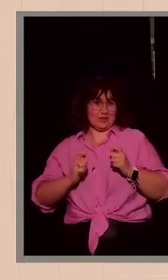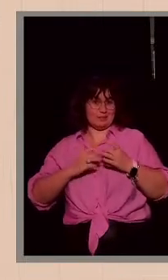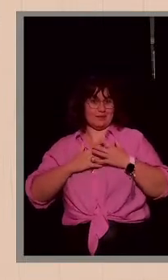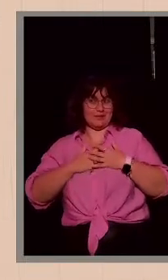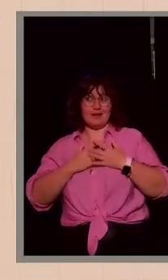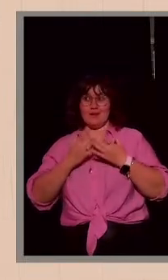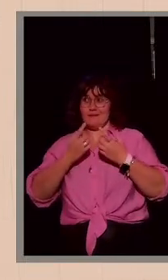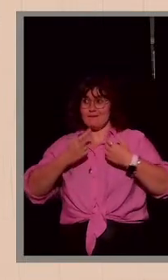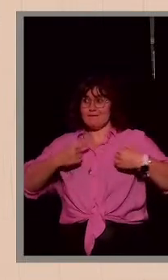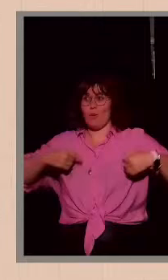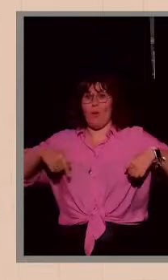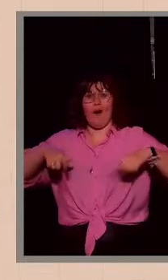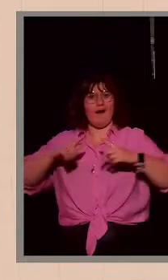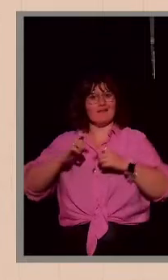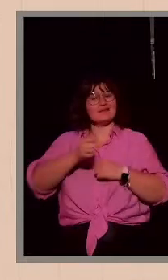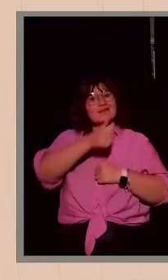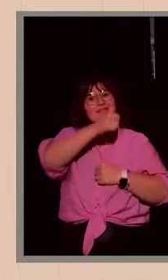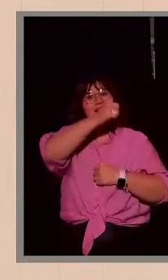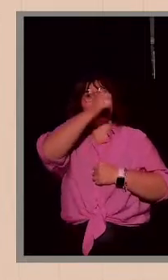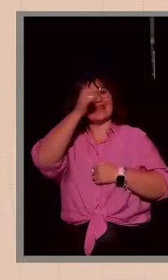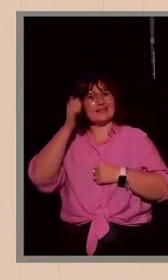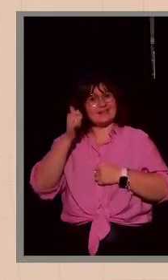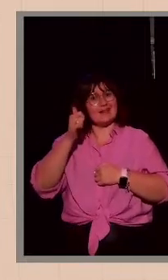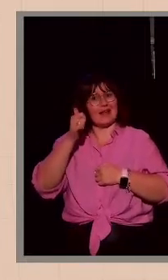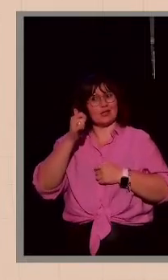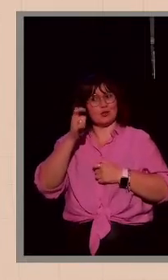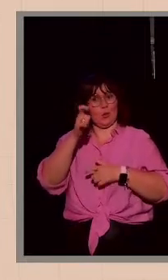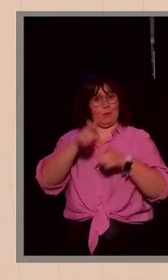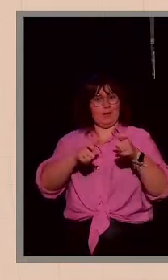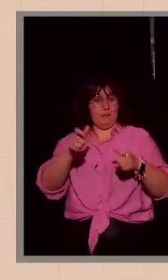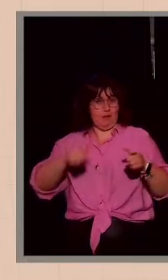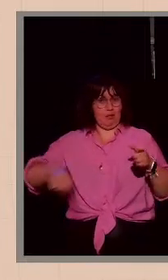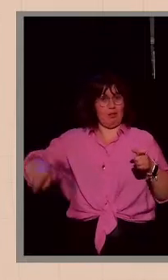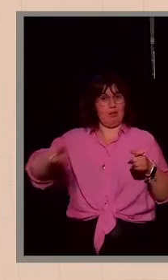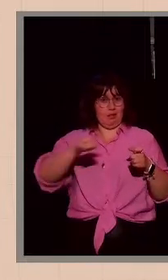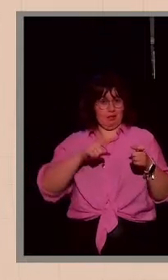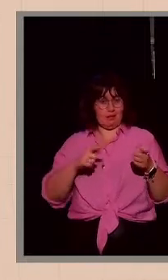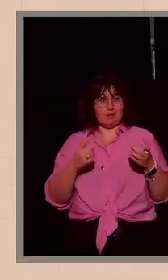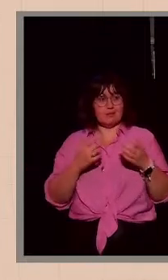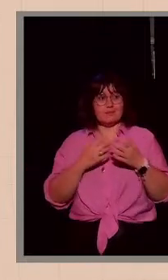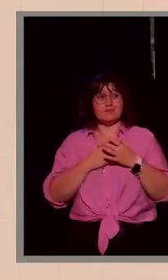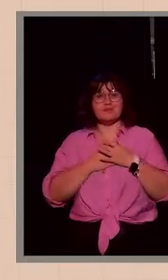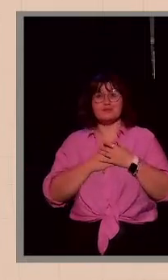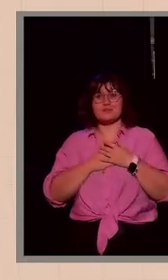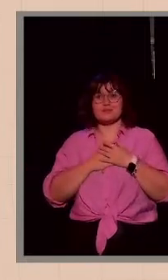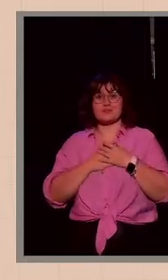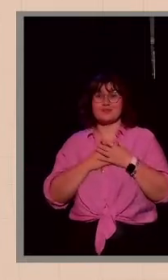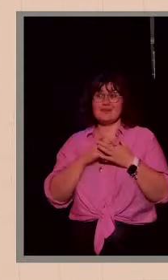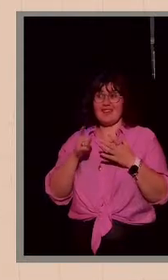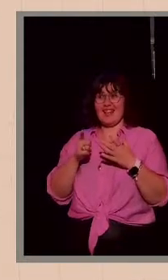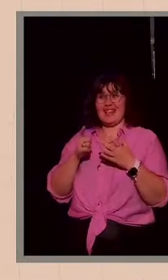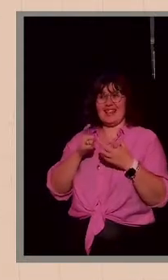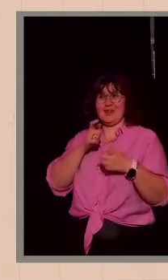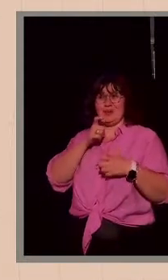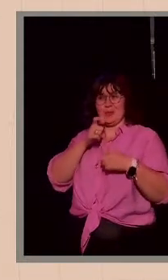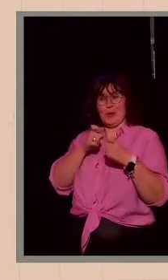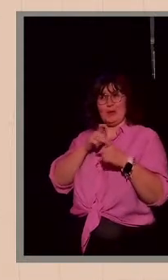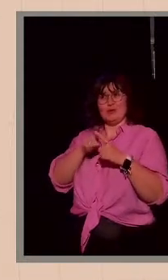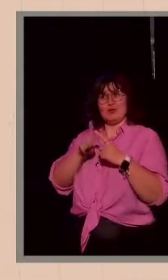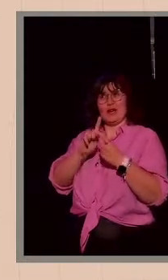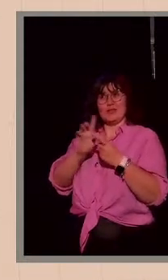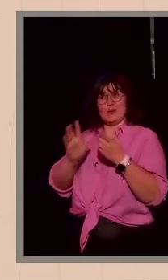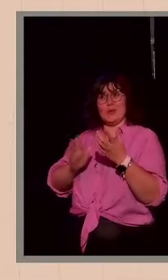for us as intellectual beings to legitimize